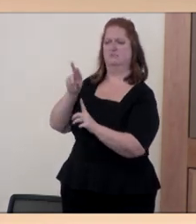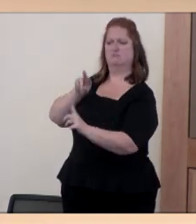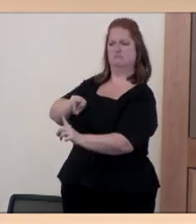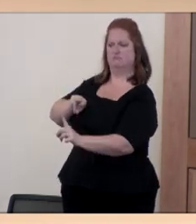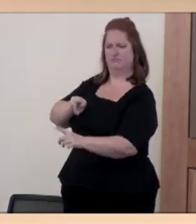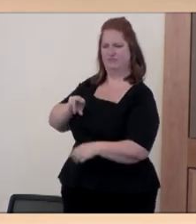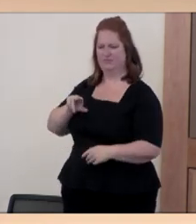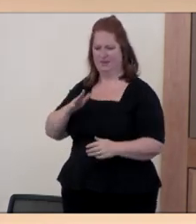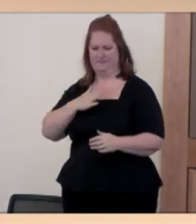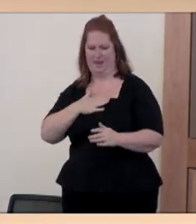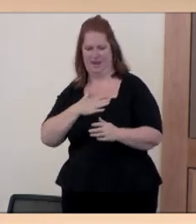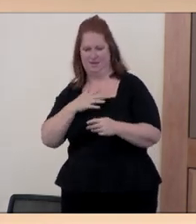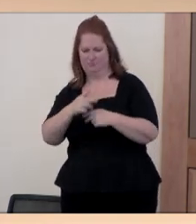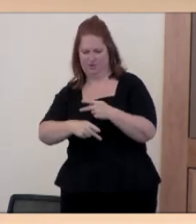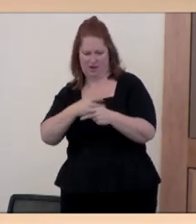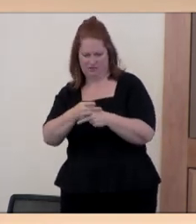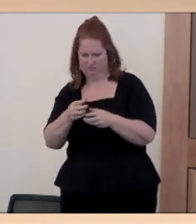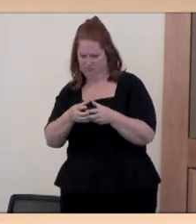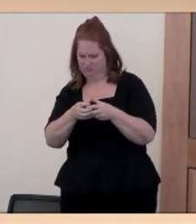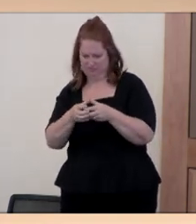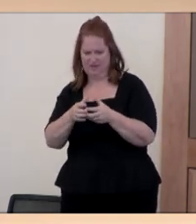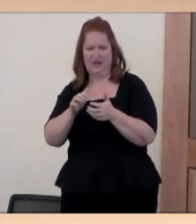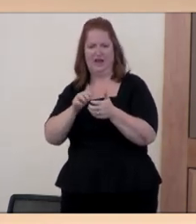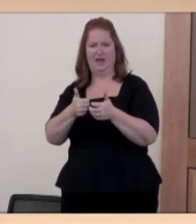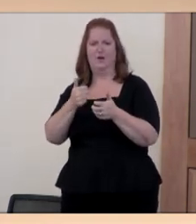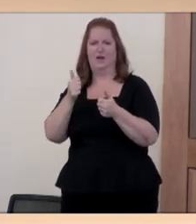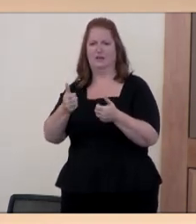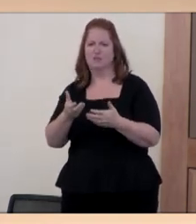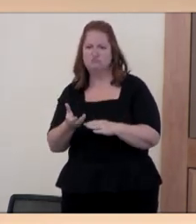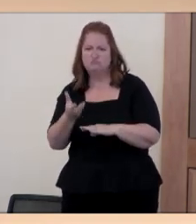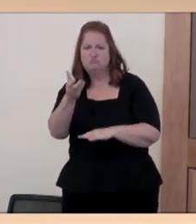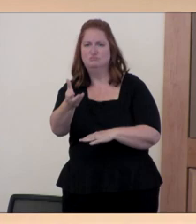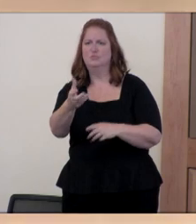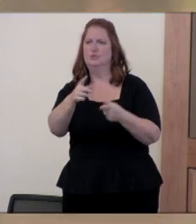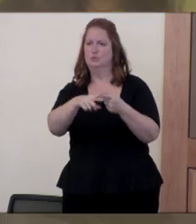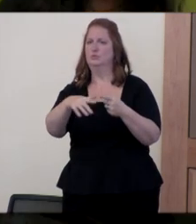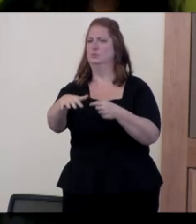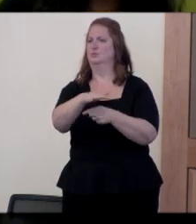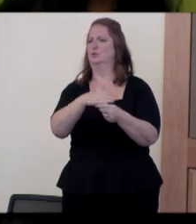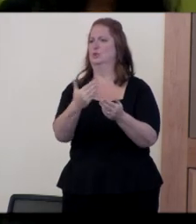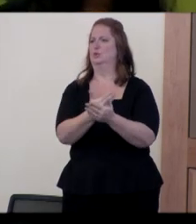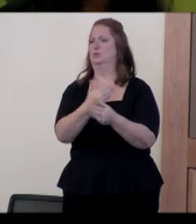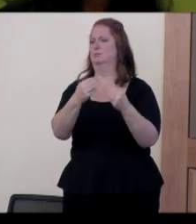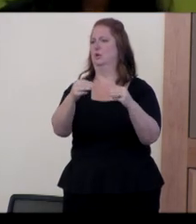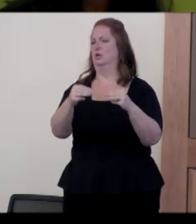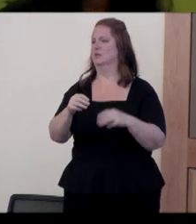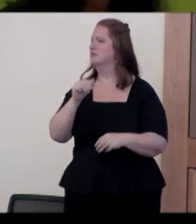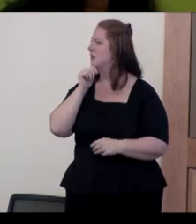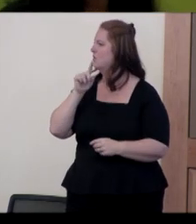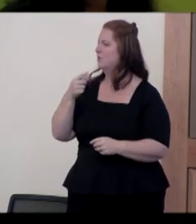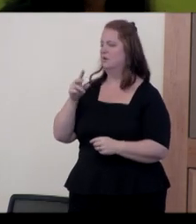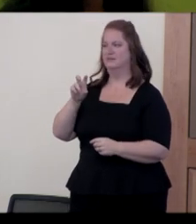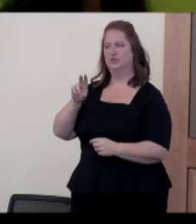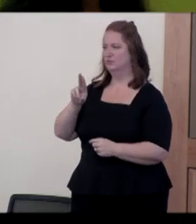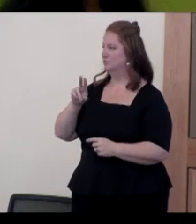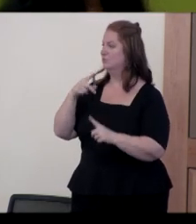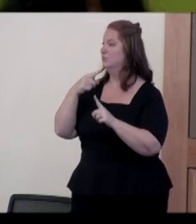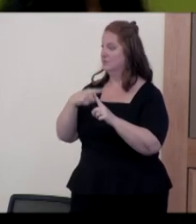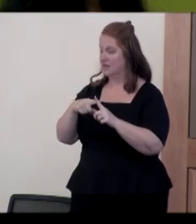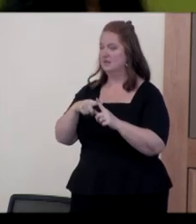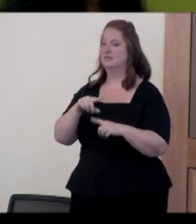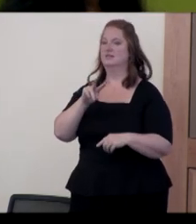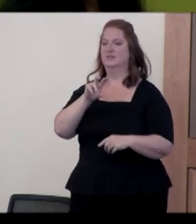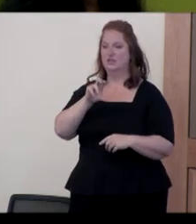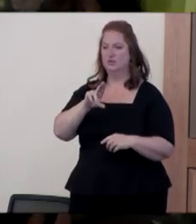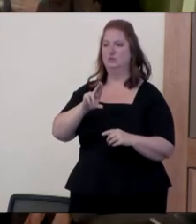this product and really bring it into a market? It's not just VCU, it's the community that VCU is connected to